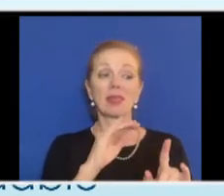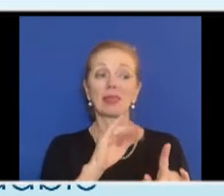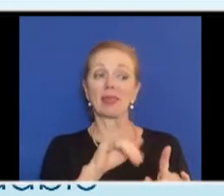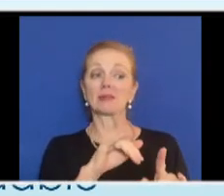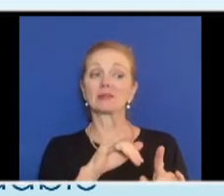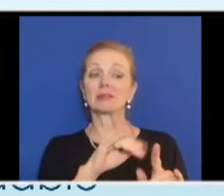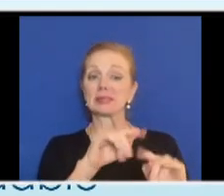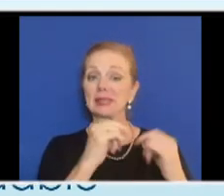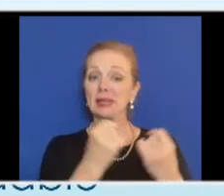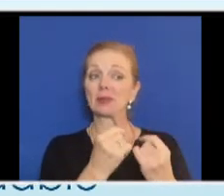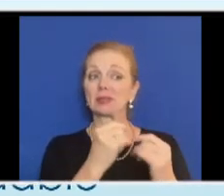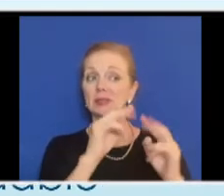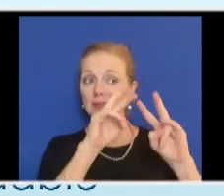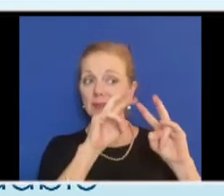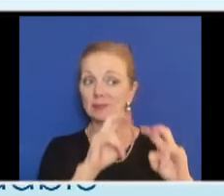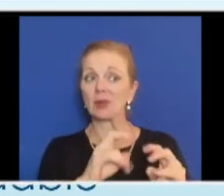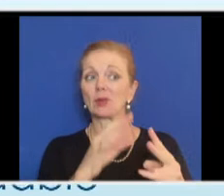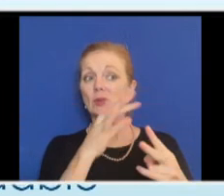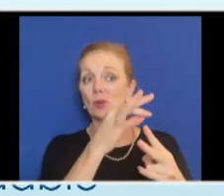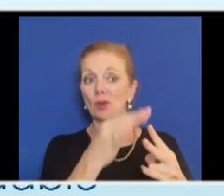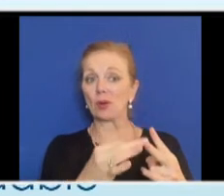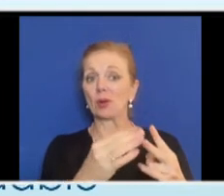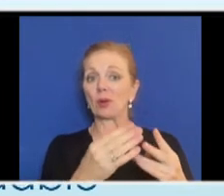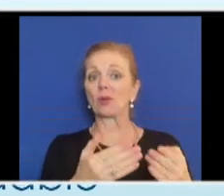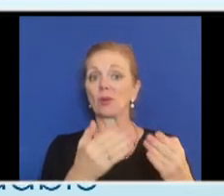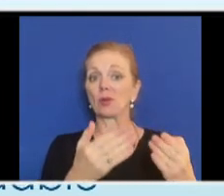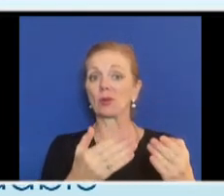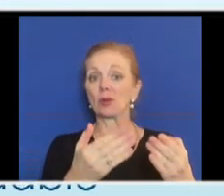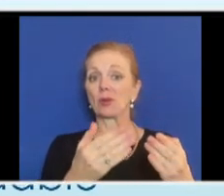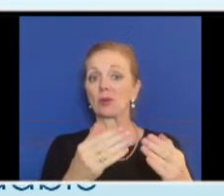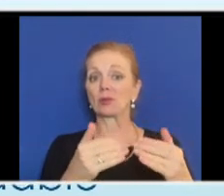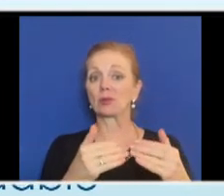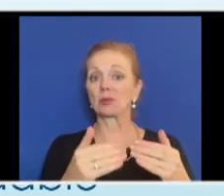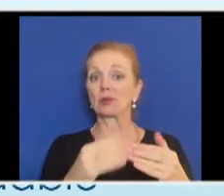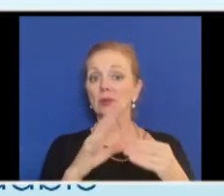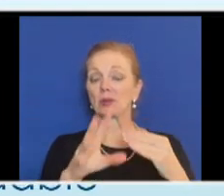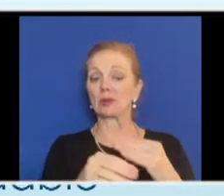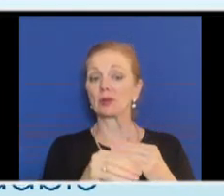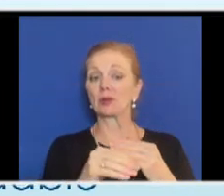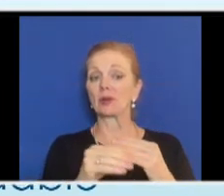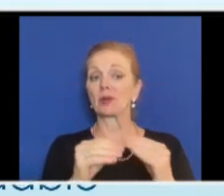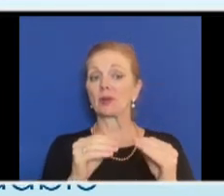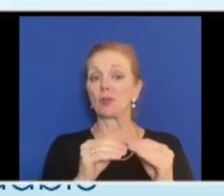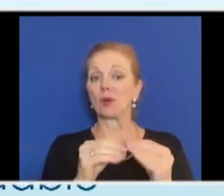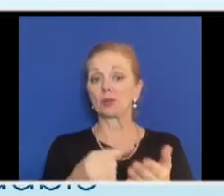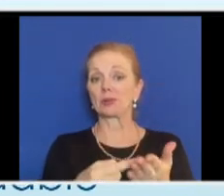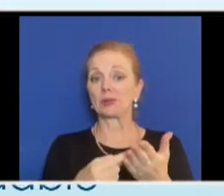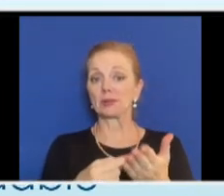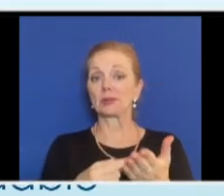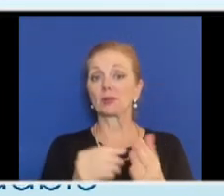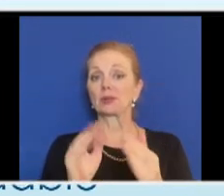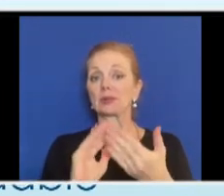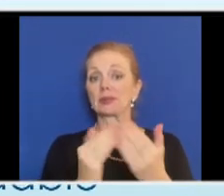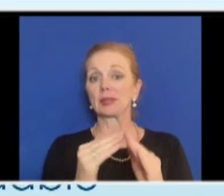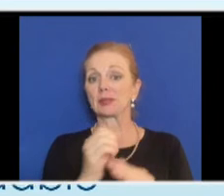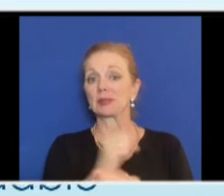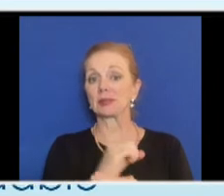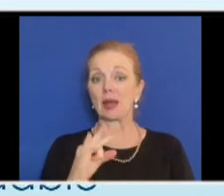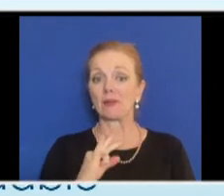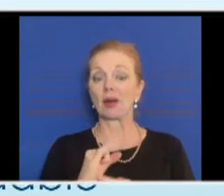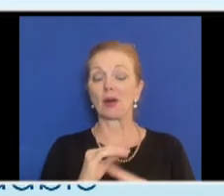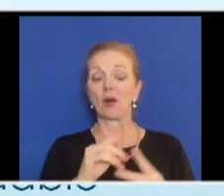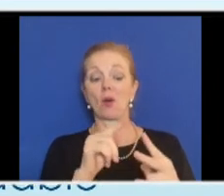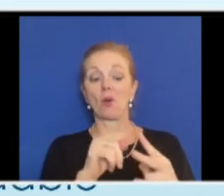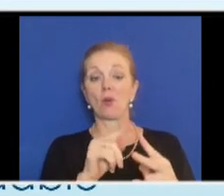and kind of two options that we're putting on the table moving forward in addition to further discussions with City staff would one be a